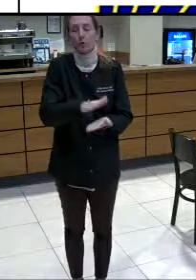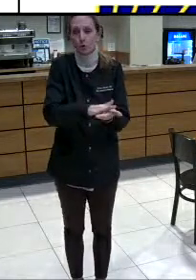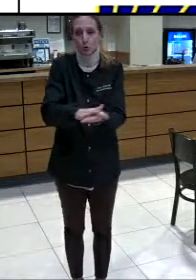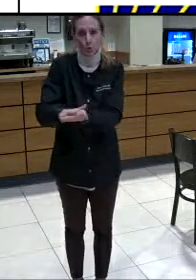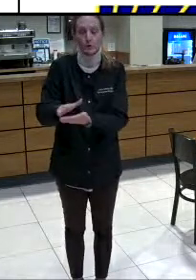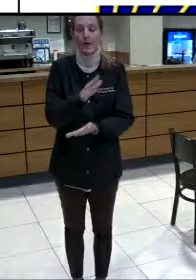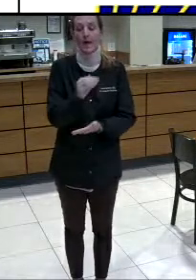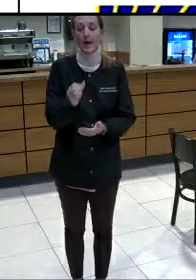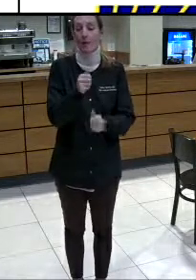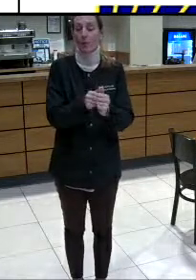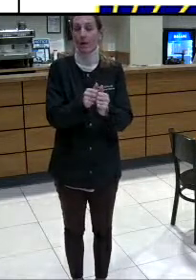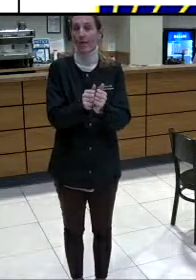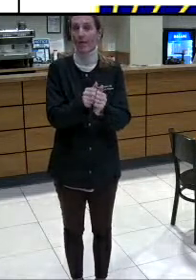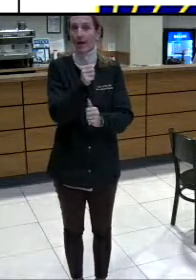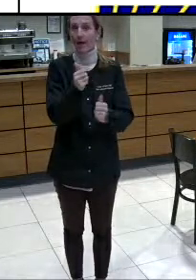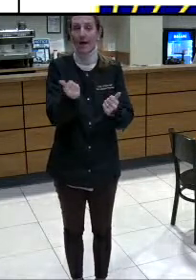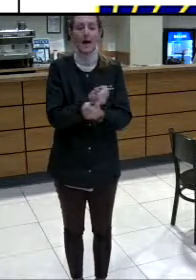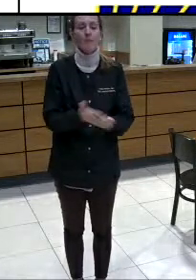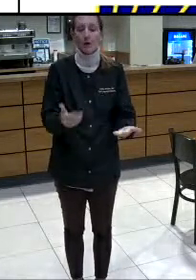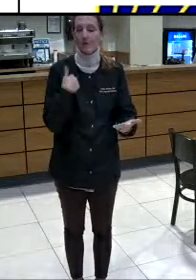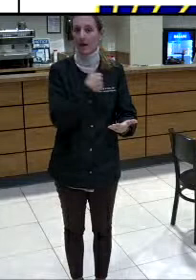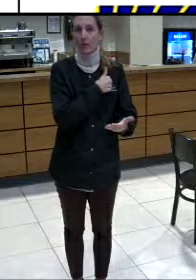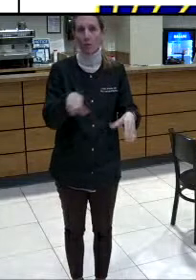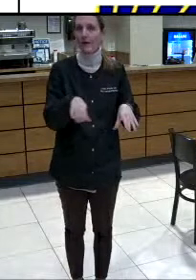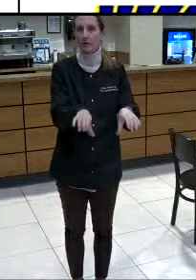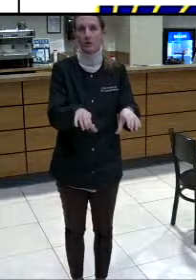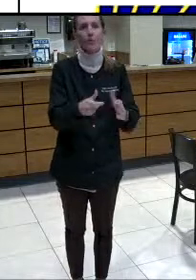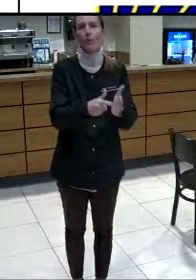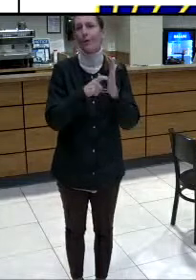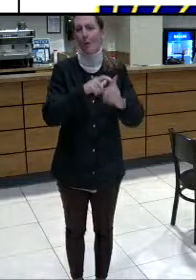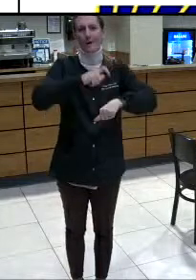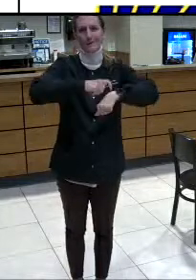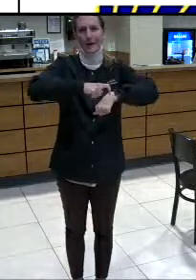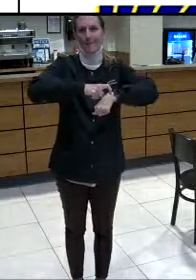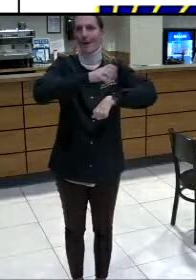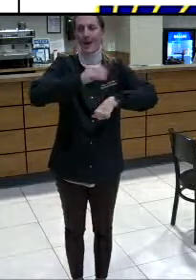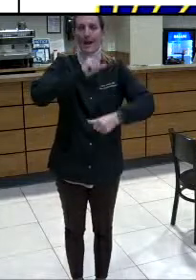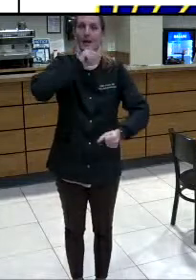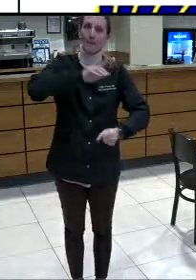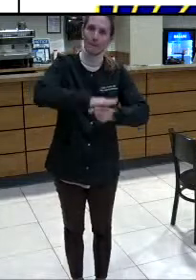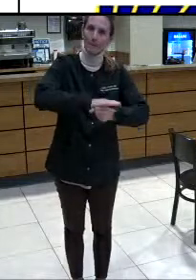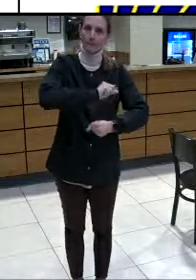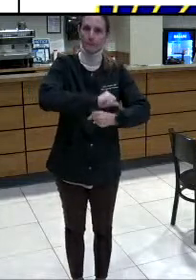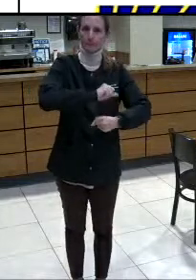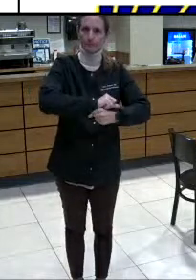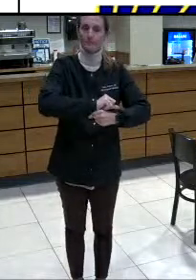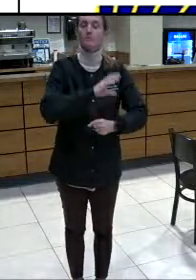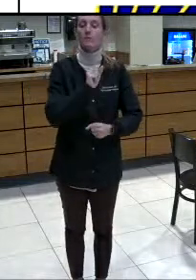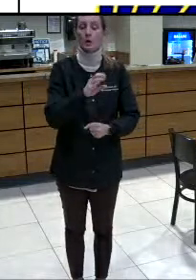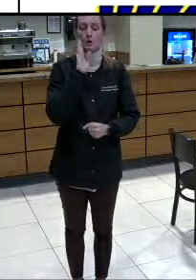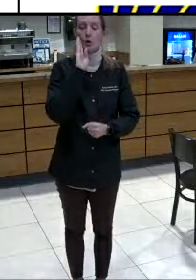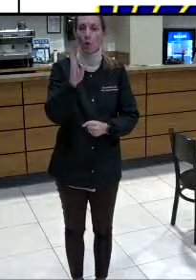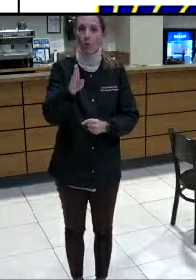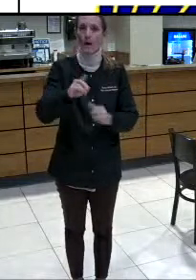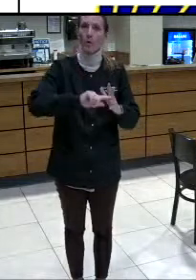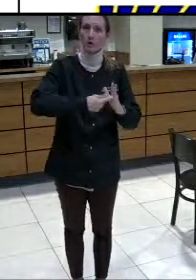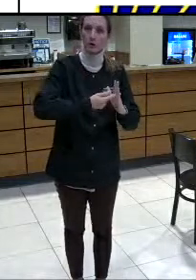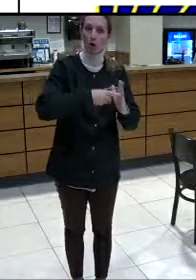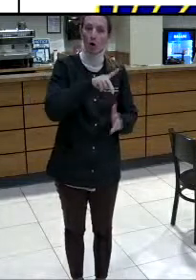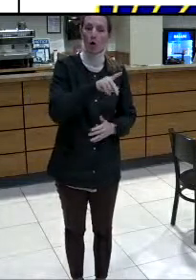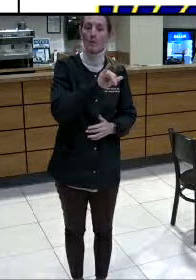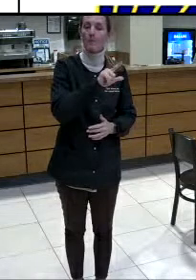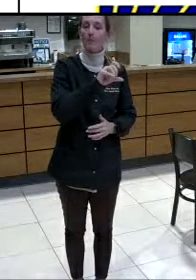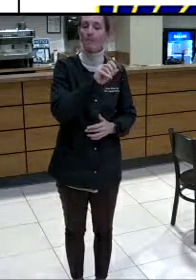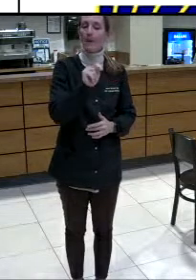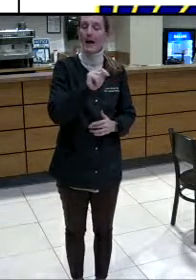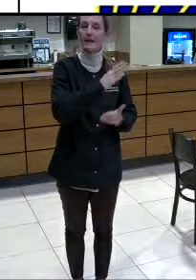As with everything that we do, it is going to take time. It is going to take commitment to the work. So we will pilot some of the work. I have started doing